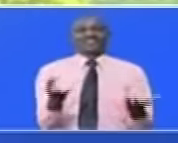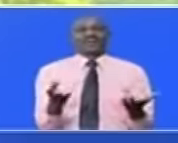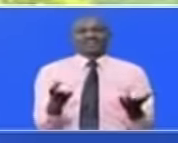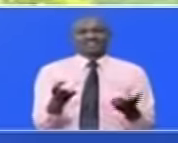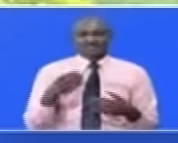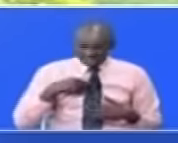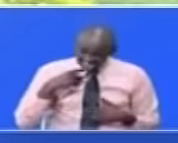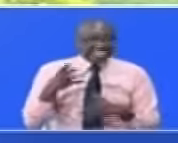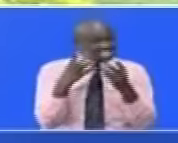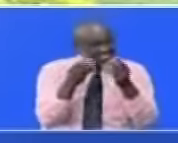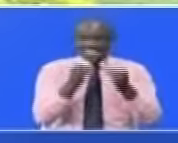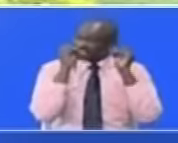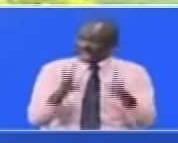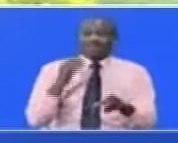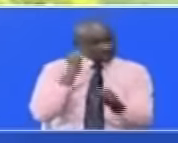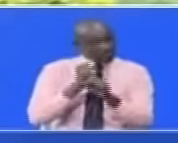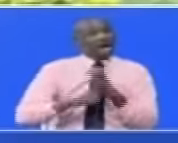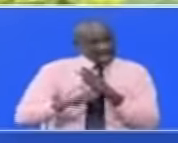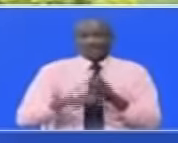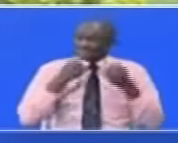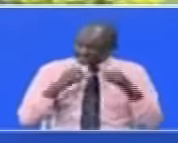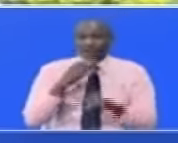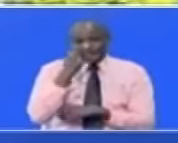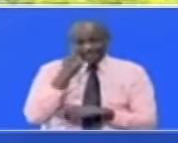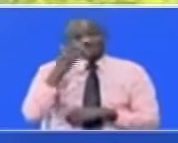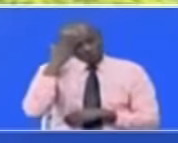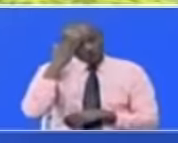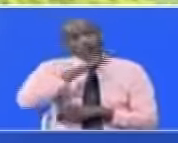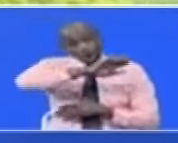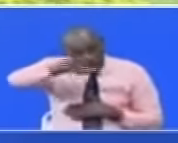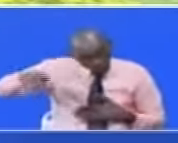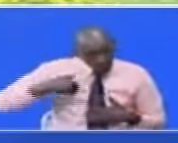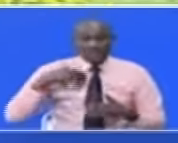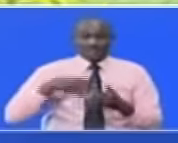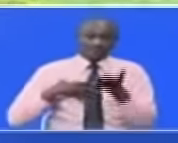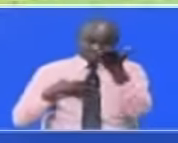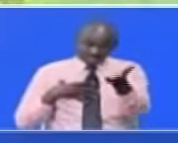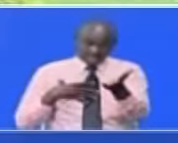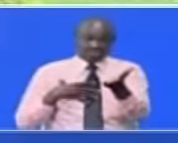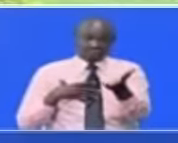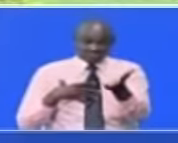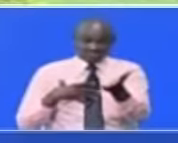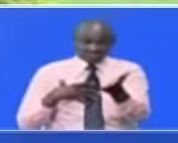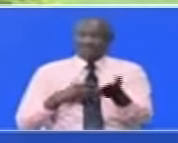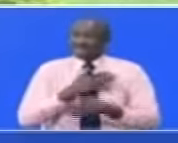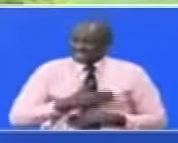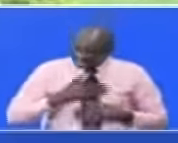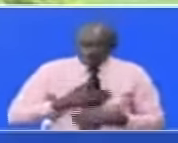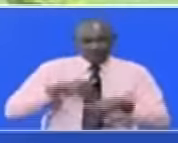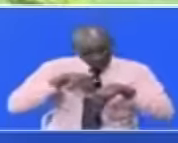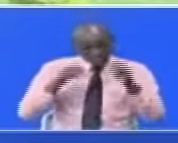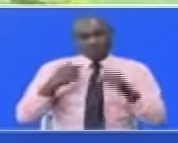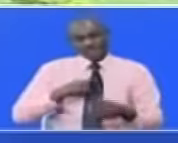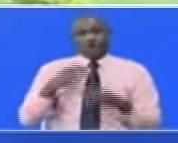just didn't come easy. I tried my best, and I hope all of you pre-candidates, now you're candidates, please just follow our